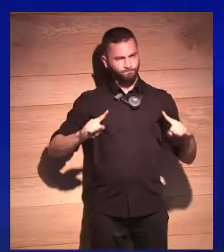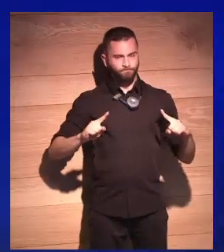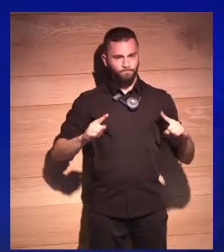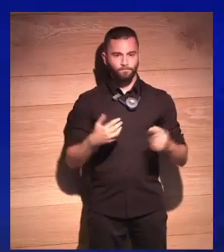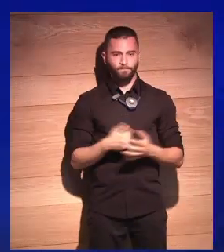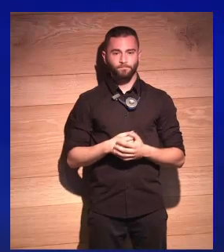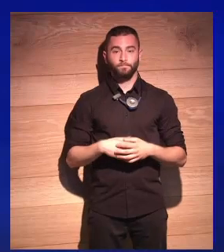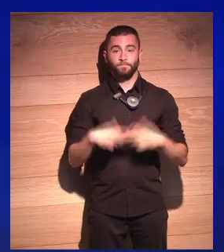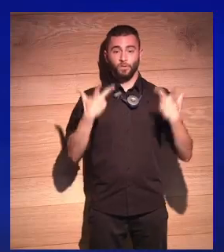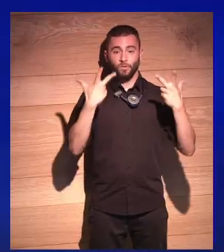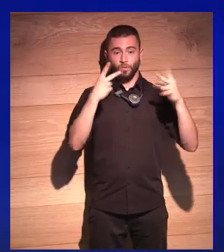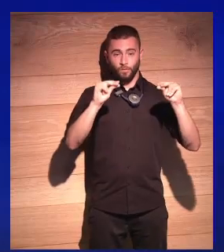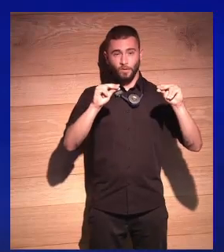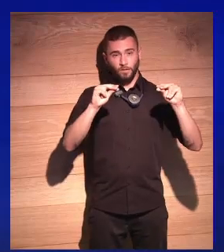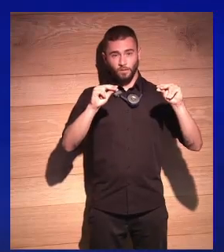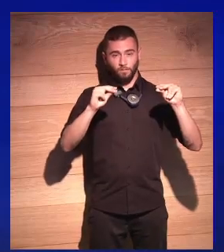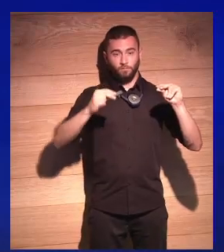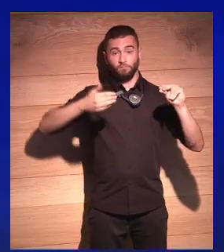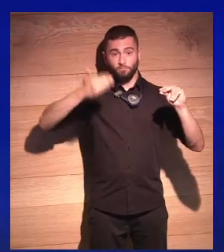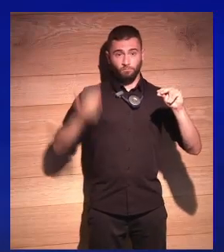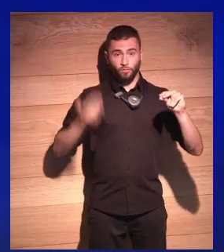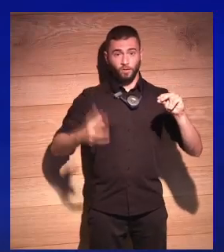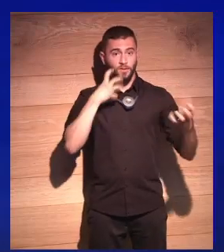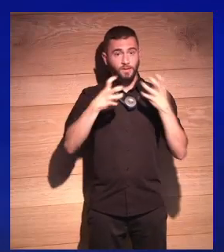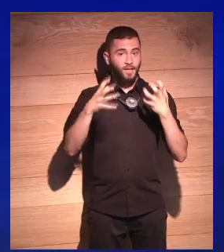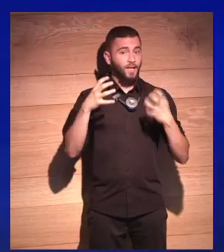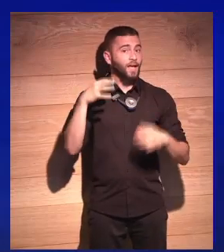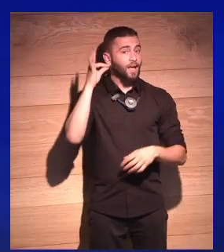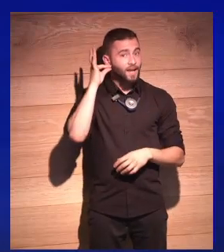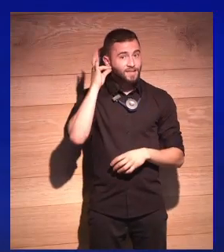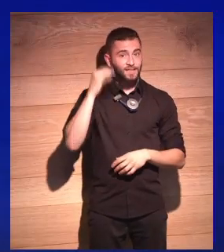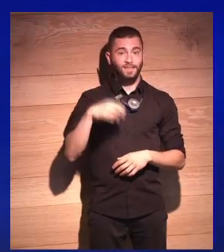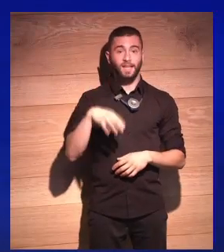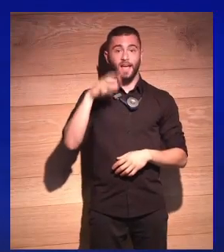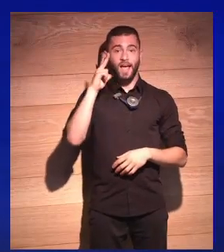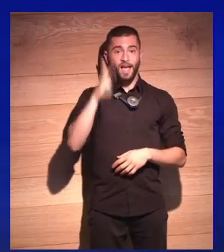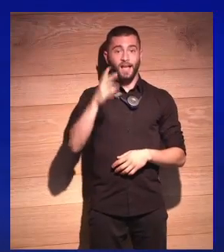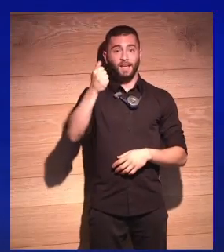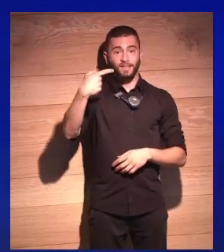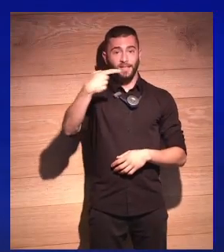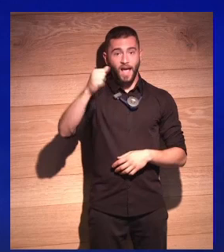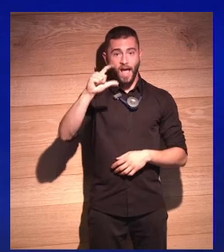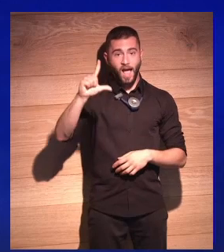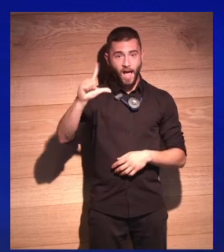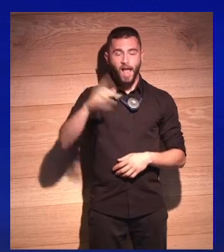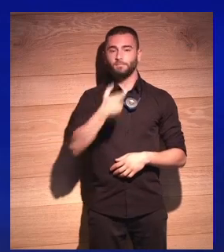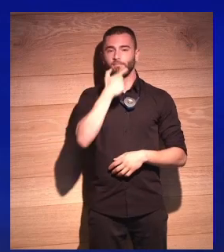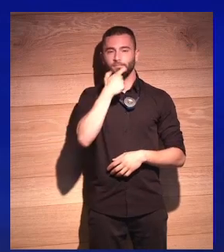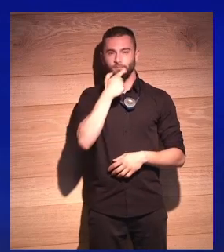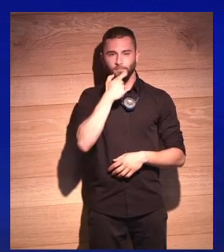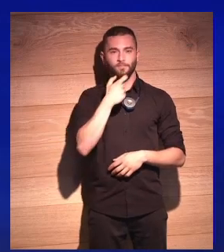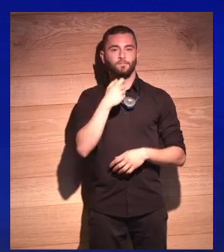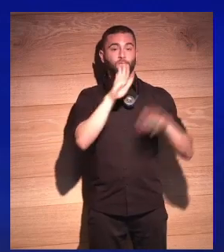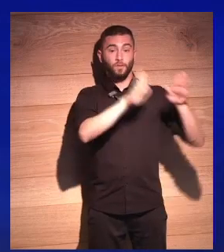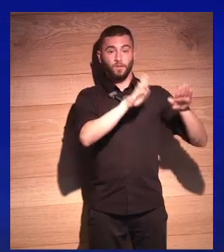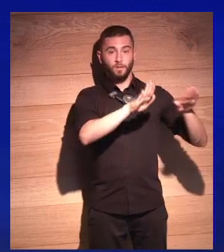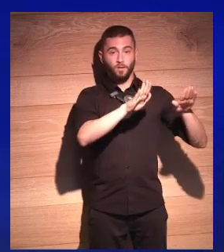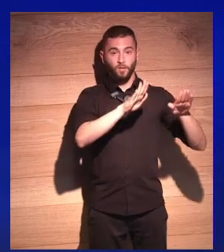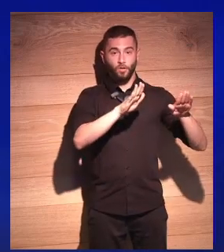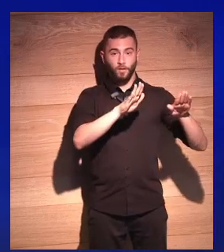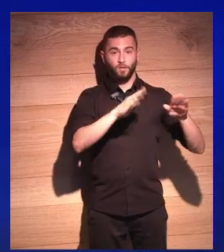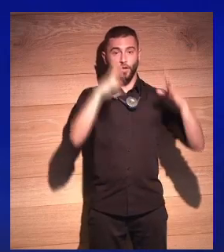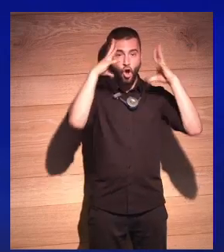with a wonderful ending, because we'll have the artist Chagall, artist residing in the United